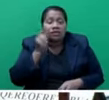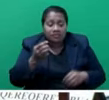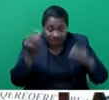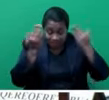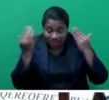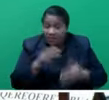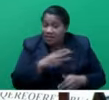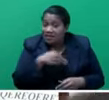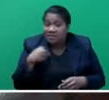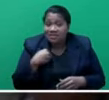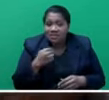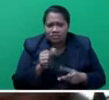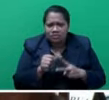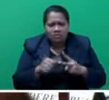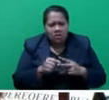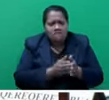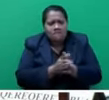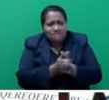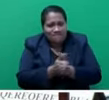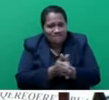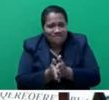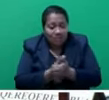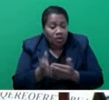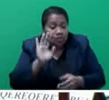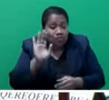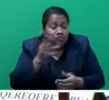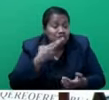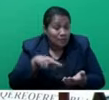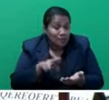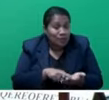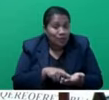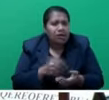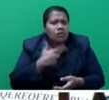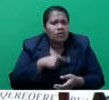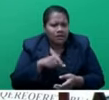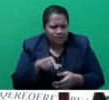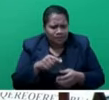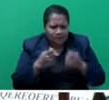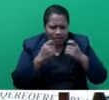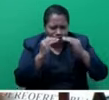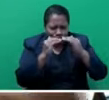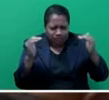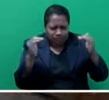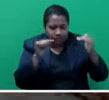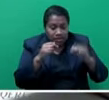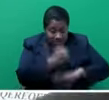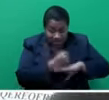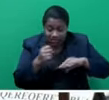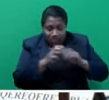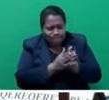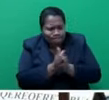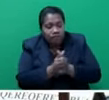ministers actually look forward to these reports because it's a benchmark. Governments look forward to the